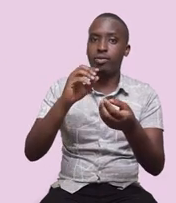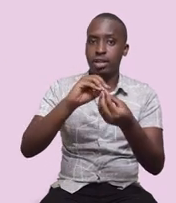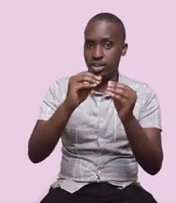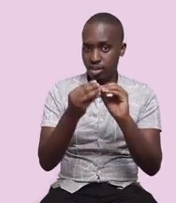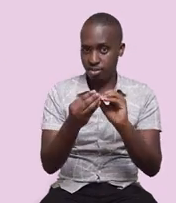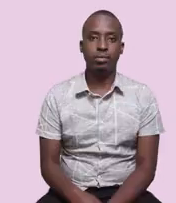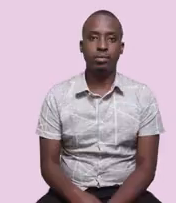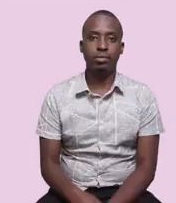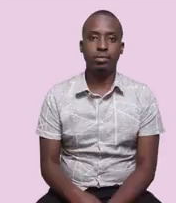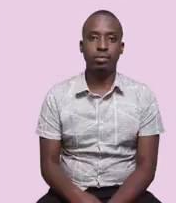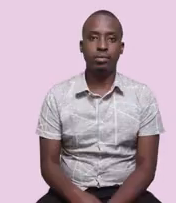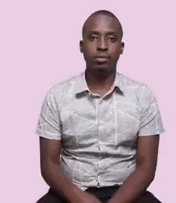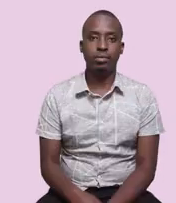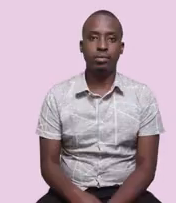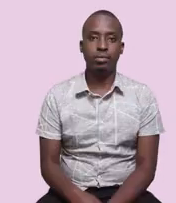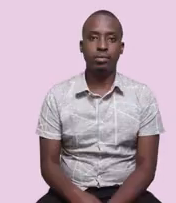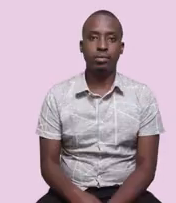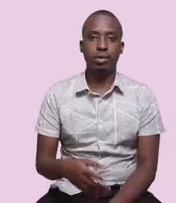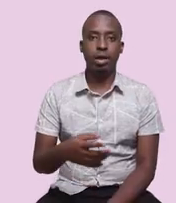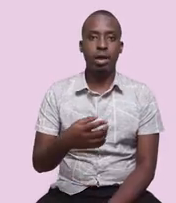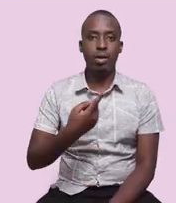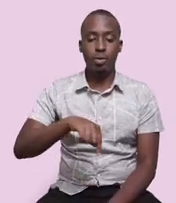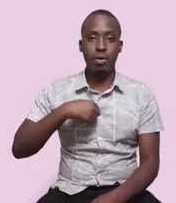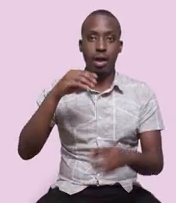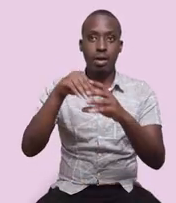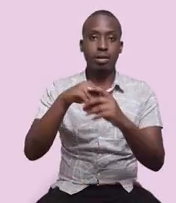integer. We are in grade 5.